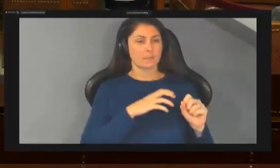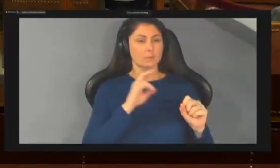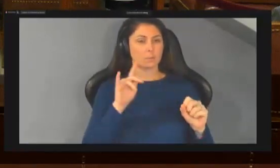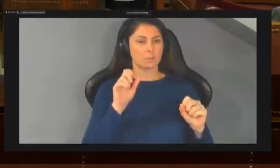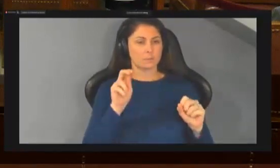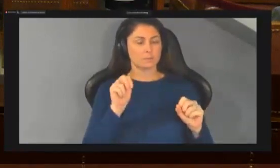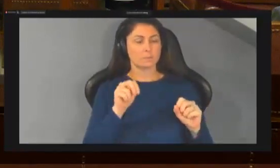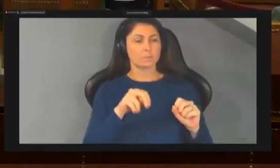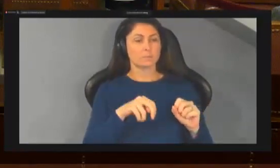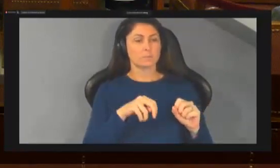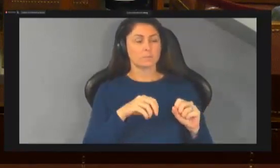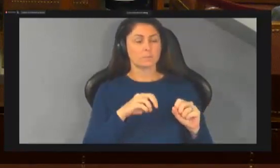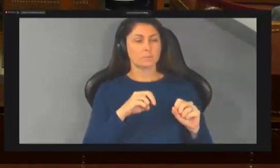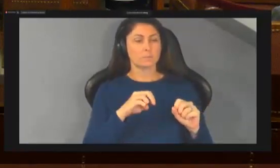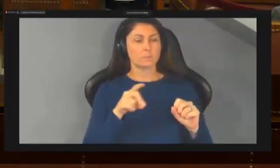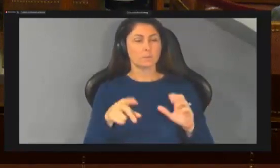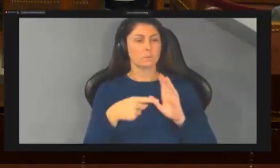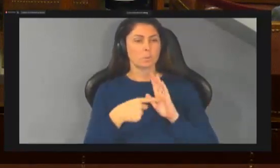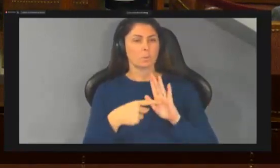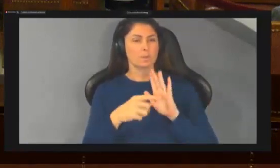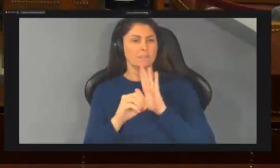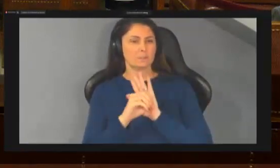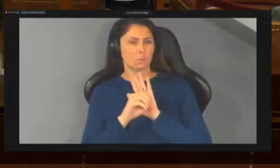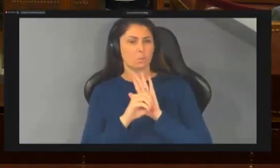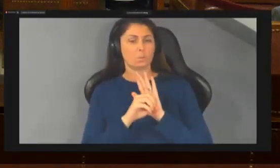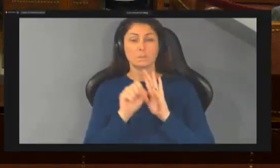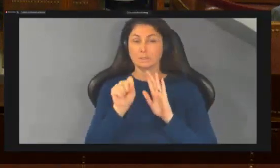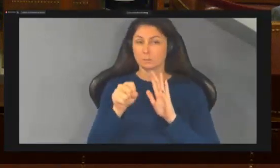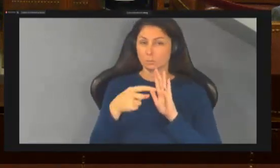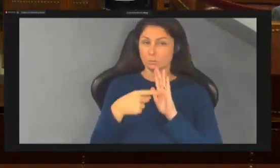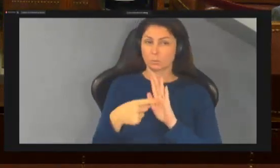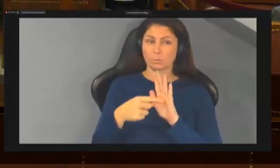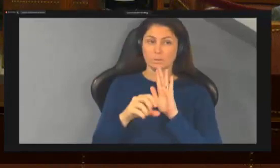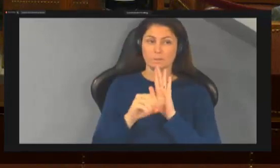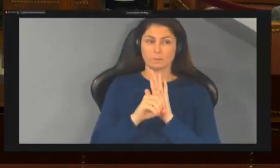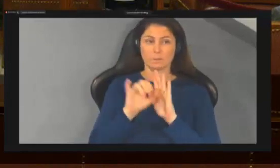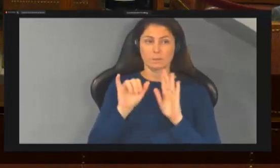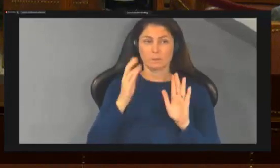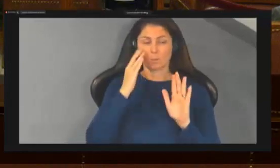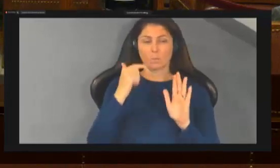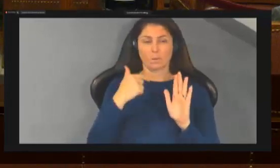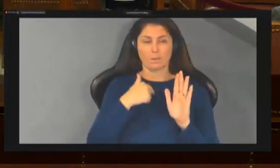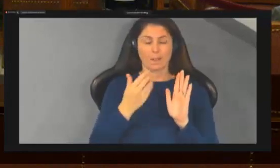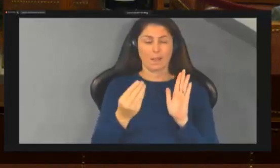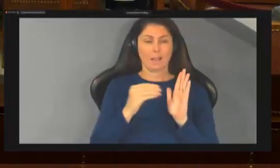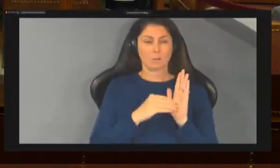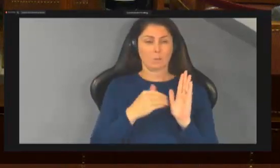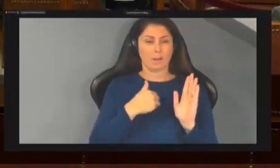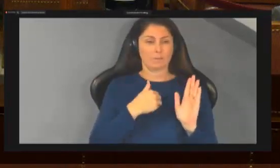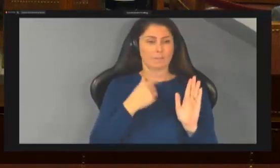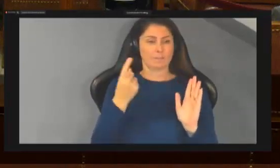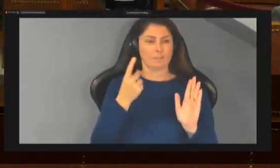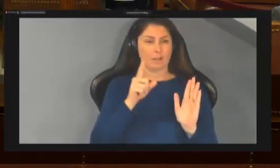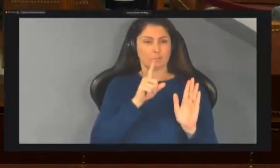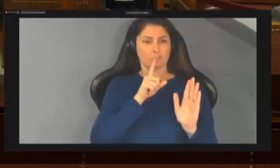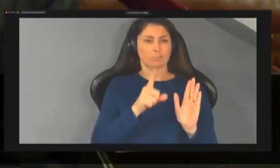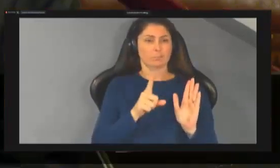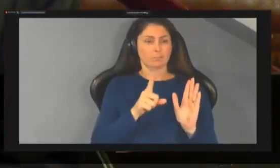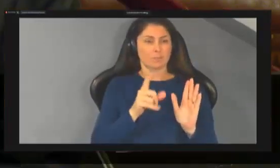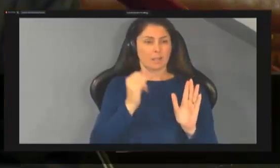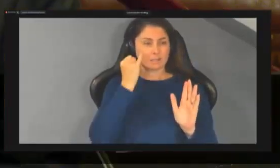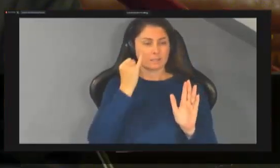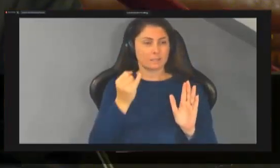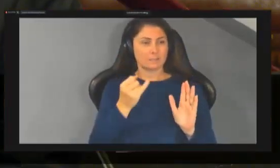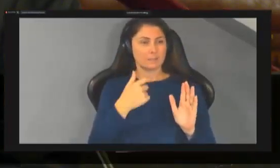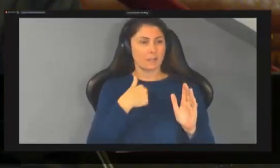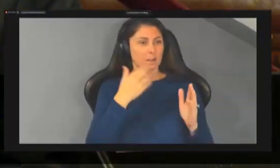this is, it was showing zero in the budget. It was showing zero, but... So I asked you to put more in, so yeah, we have some at least realistic idea. Yeah, I don't know how